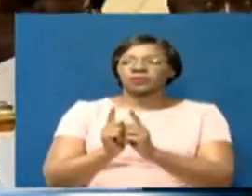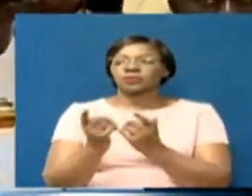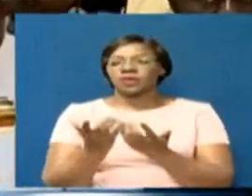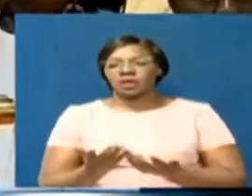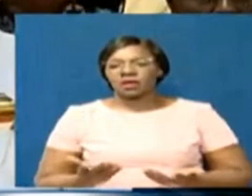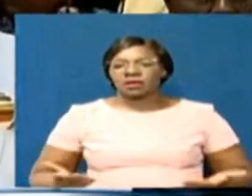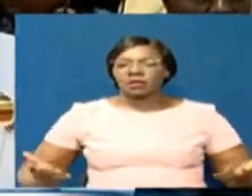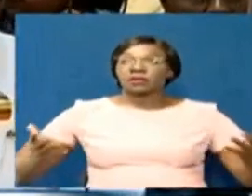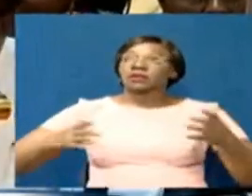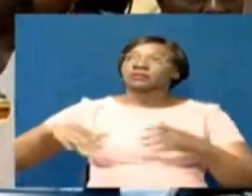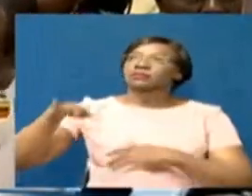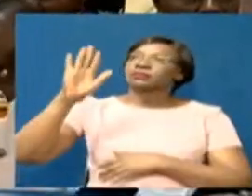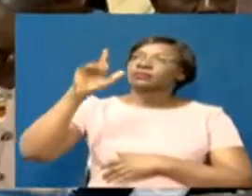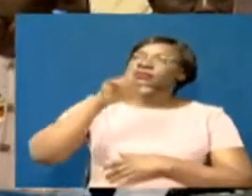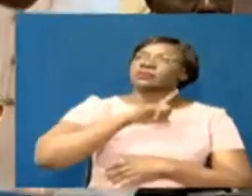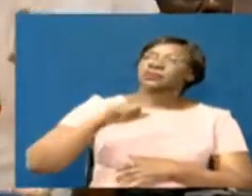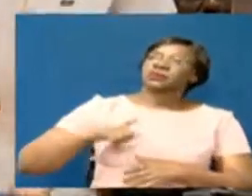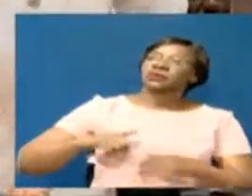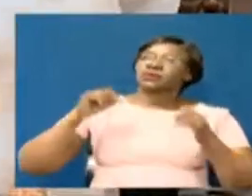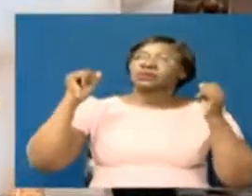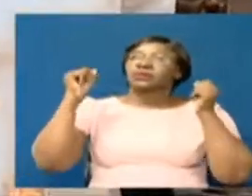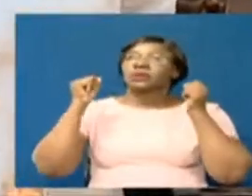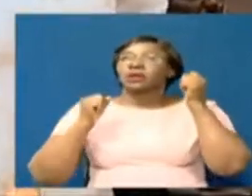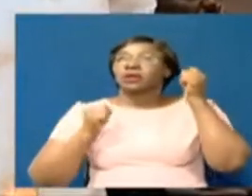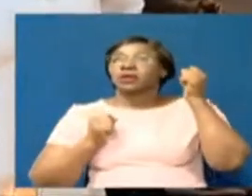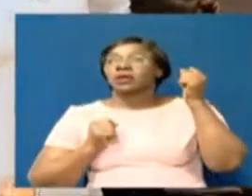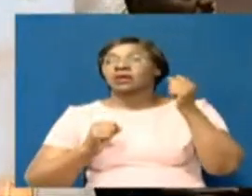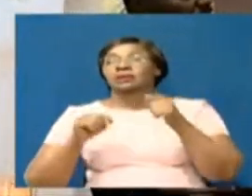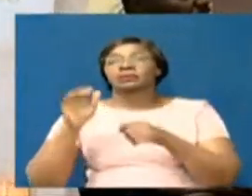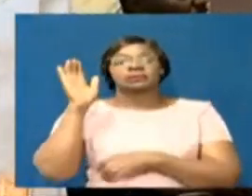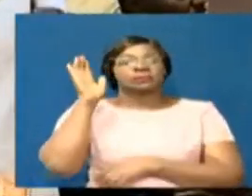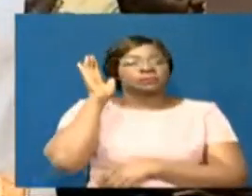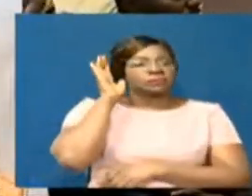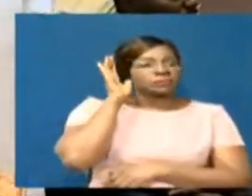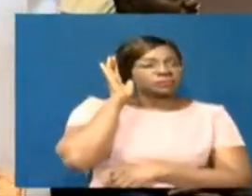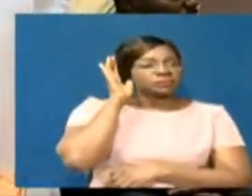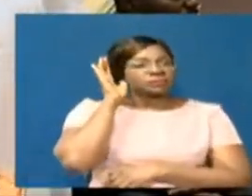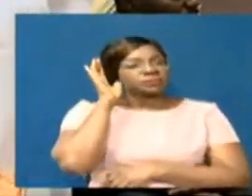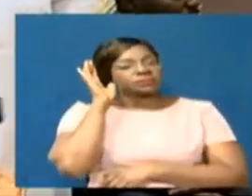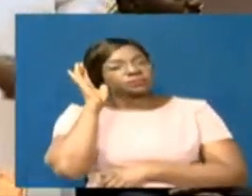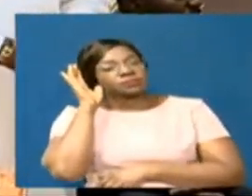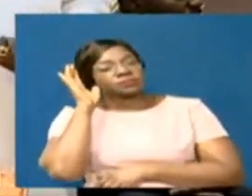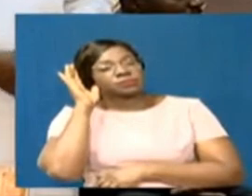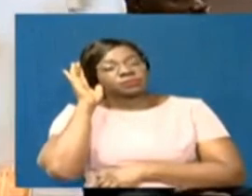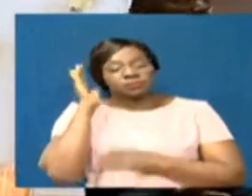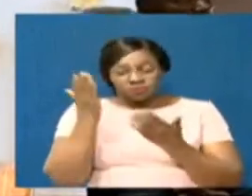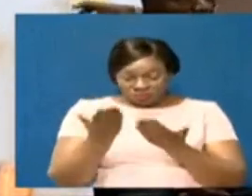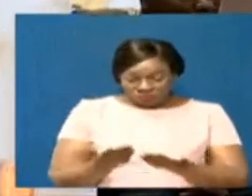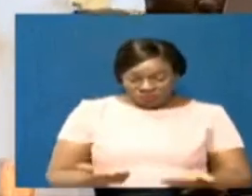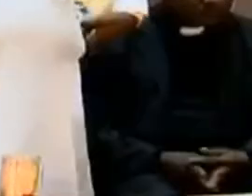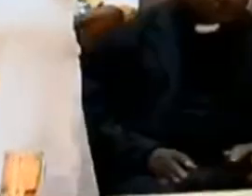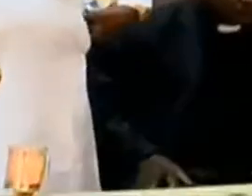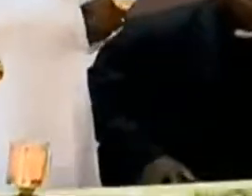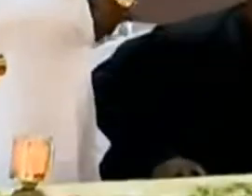Bwana wa majeshi tusikie. We can sing together.